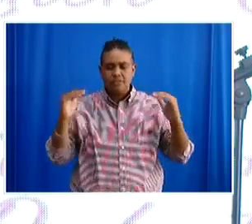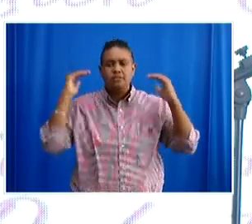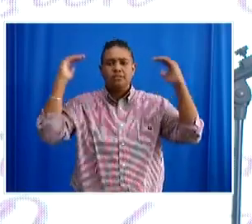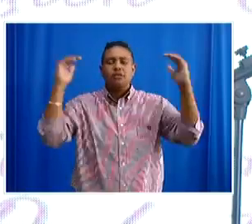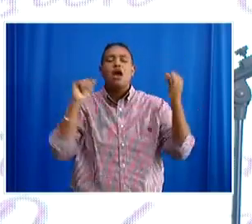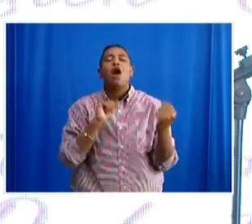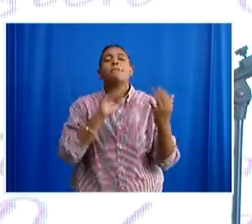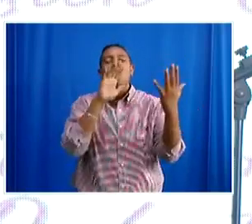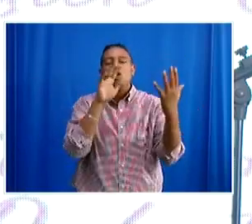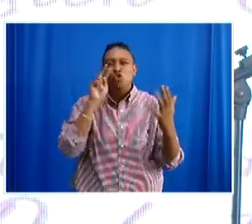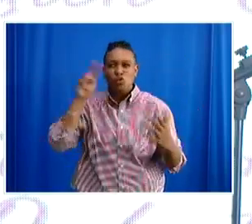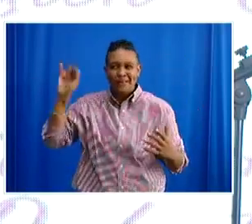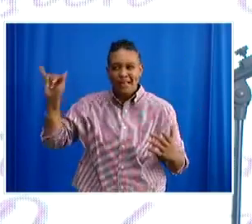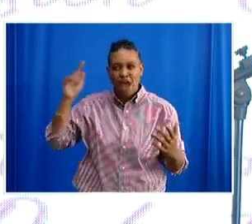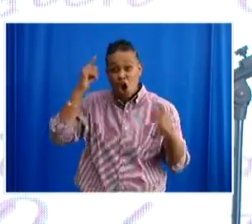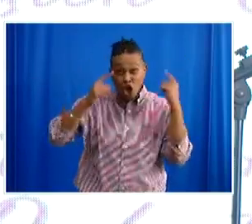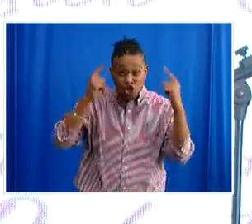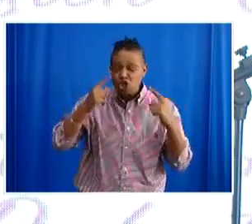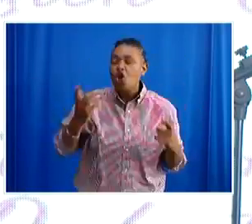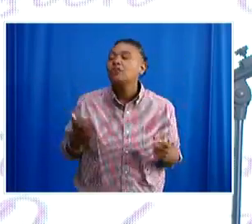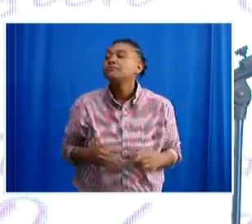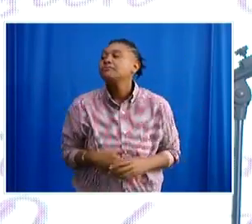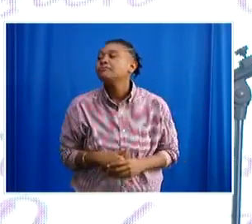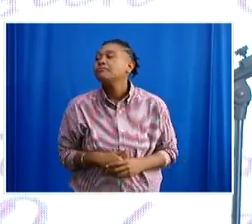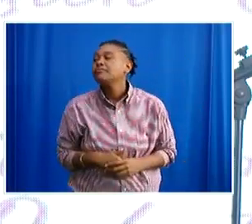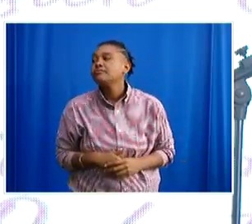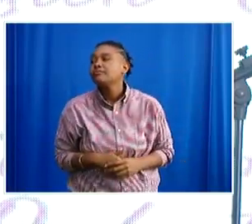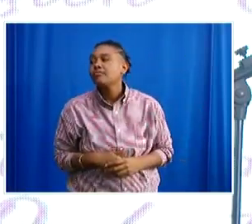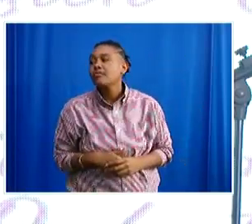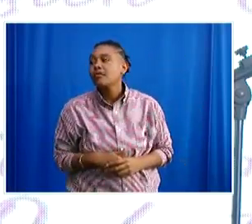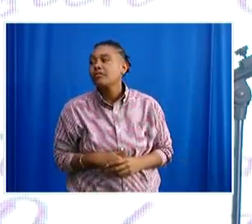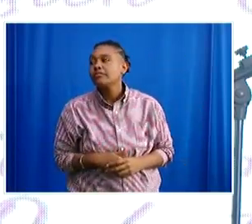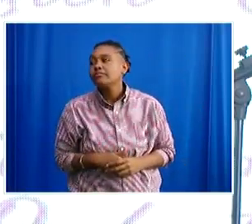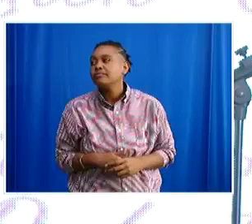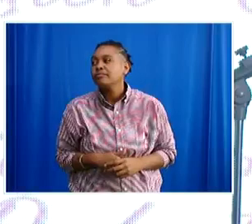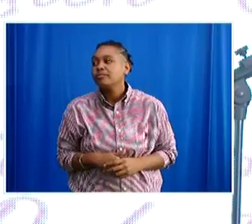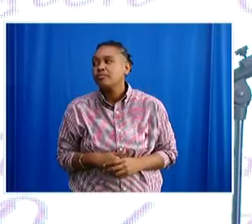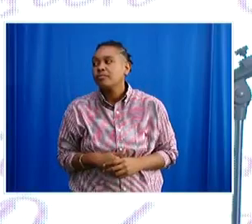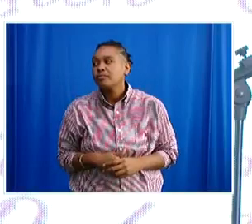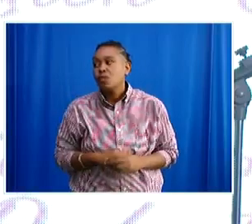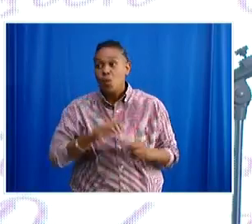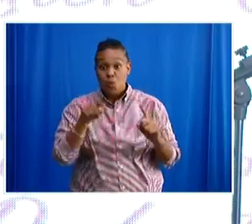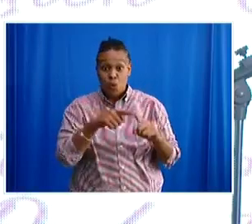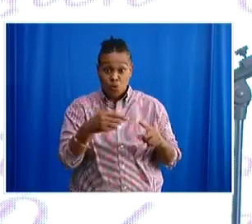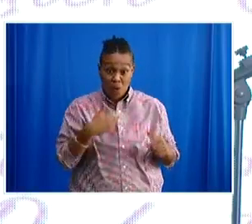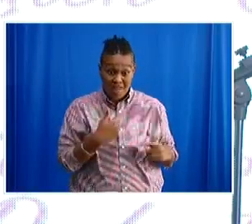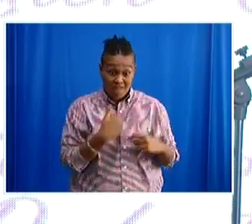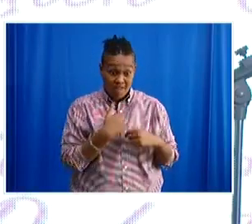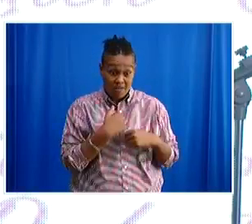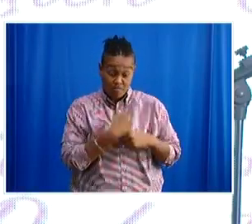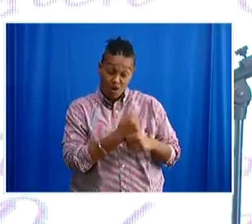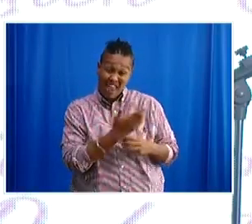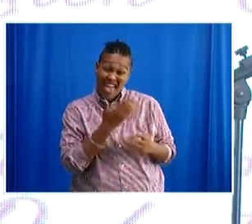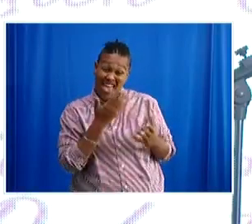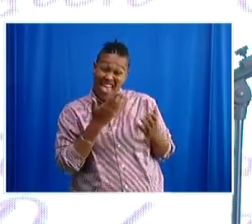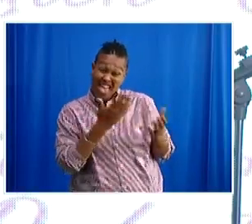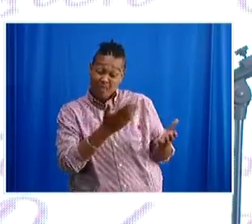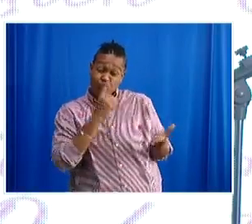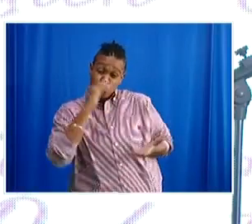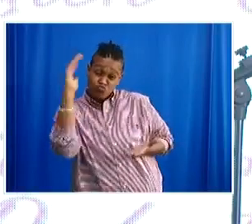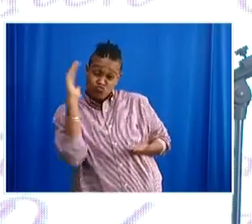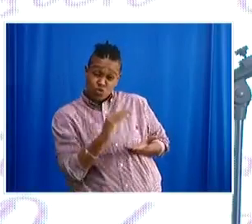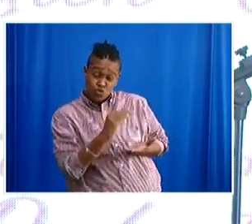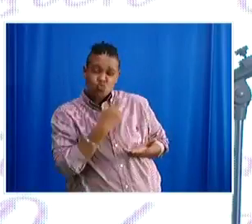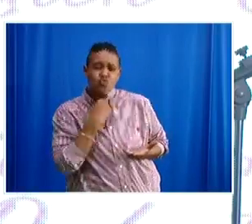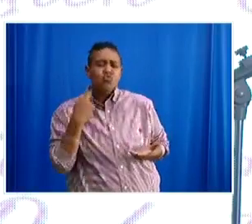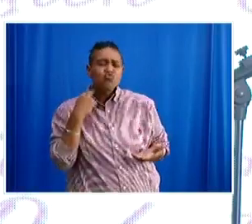with that concern, that when you have a product that helps to mitigate against the risk of natural disaster, that